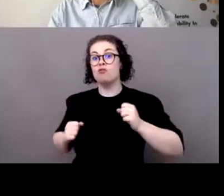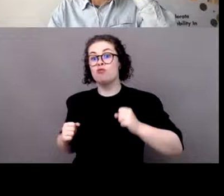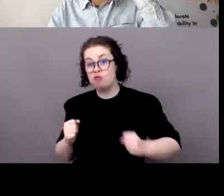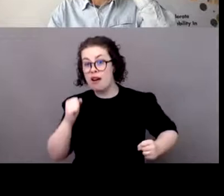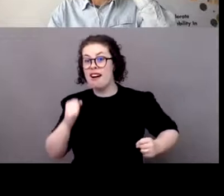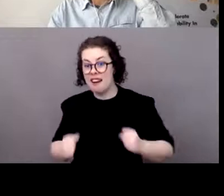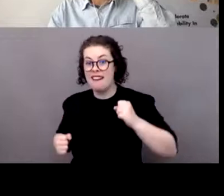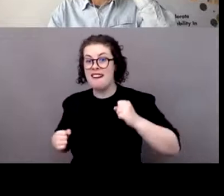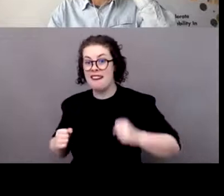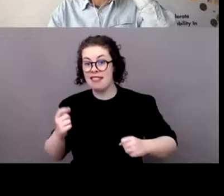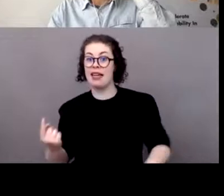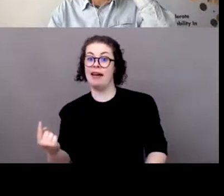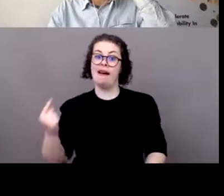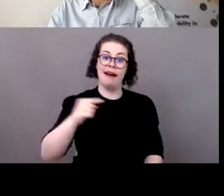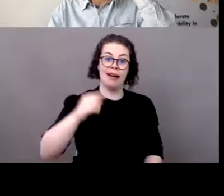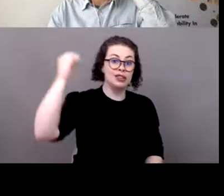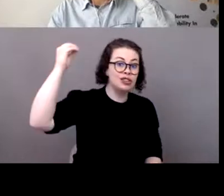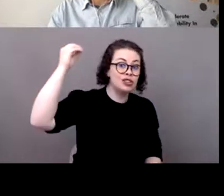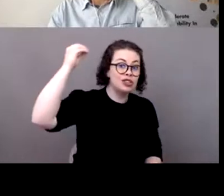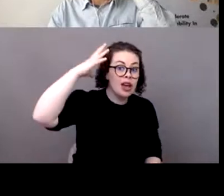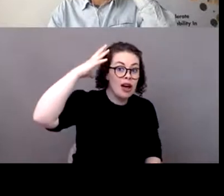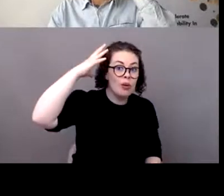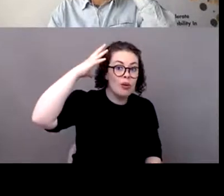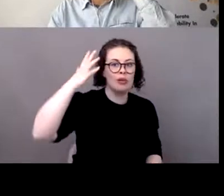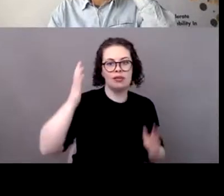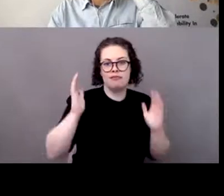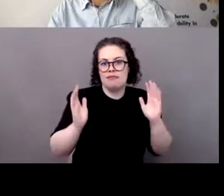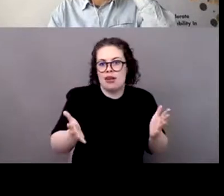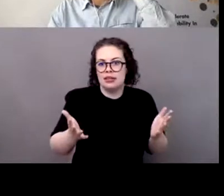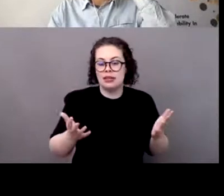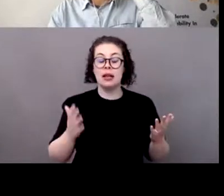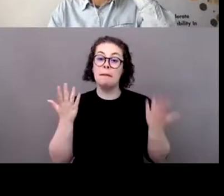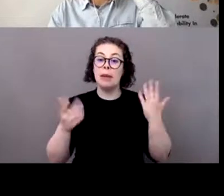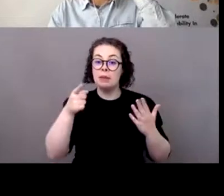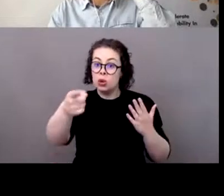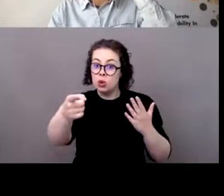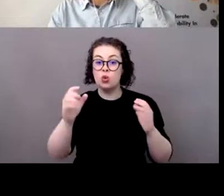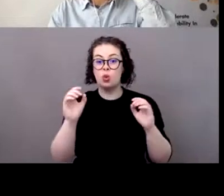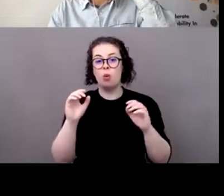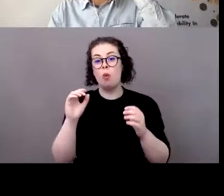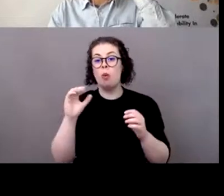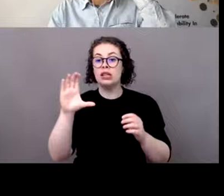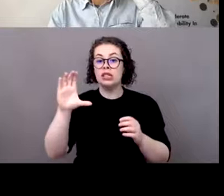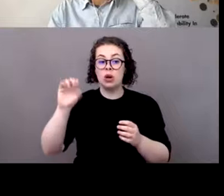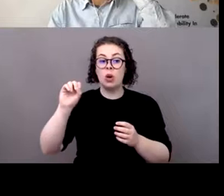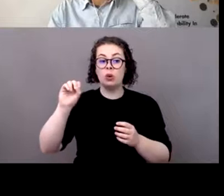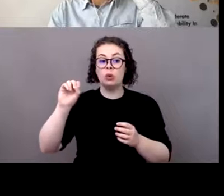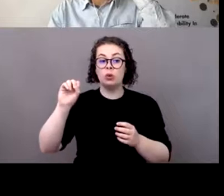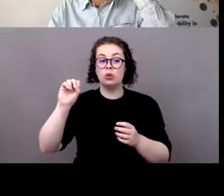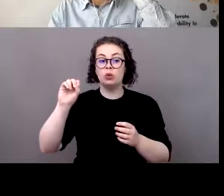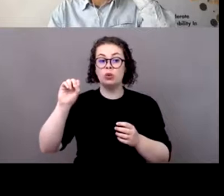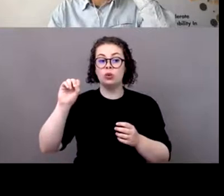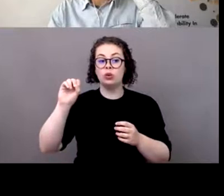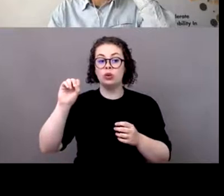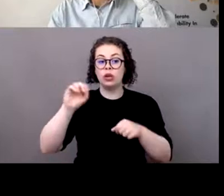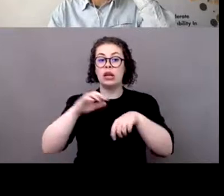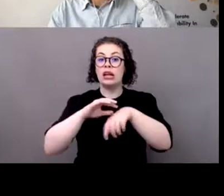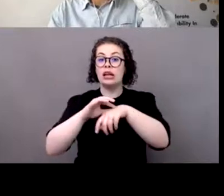low carbon, but you won't be carbon free. But you can be low carbon, of